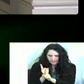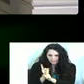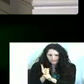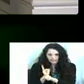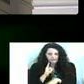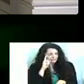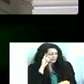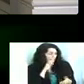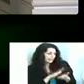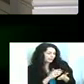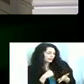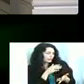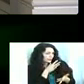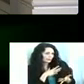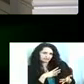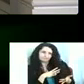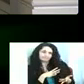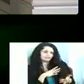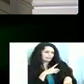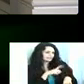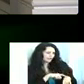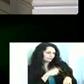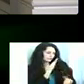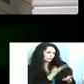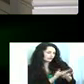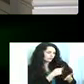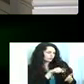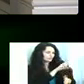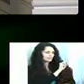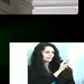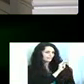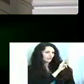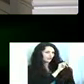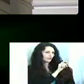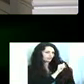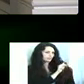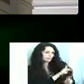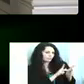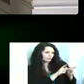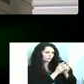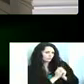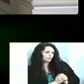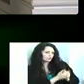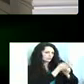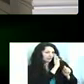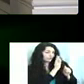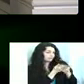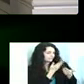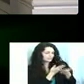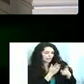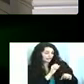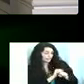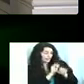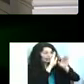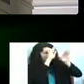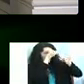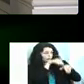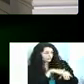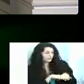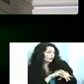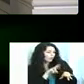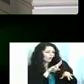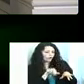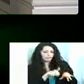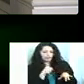Believe me, woman, the time is coming when you Samaritans will worship God neither here at this mountain nor there